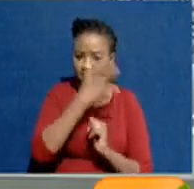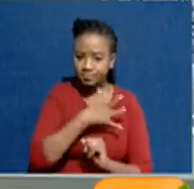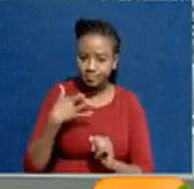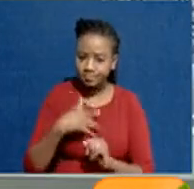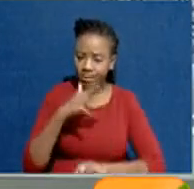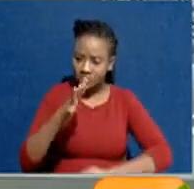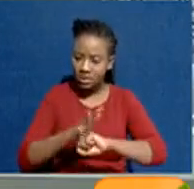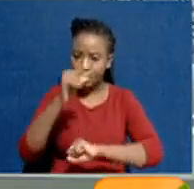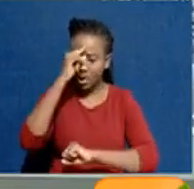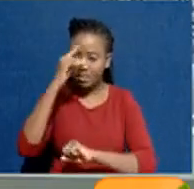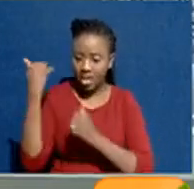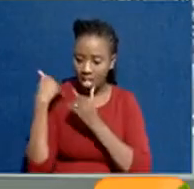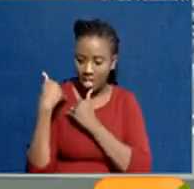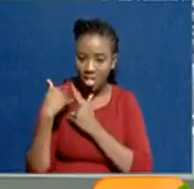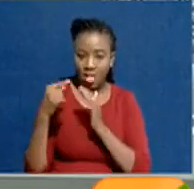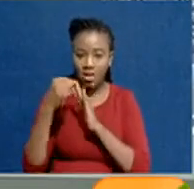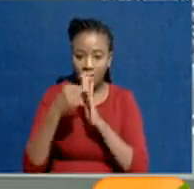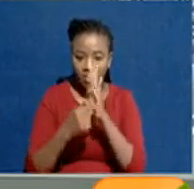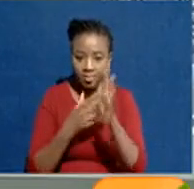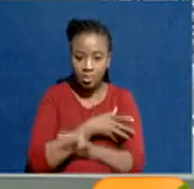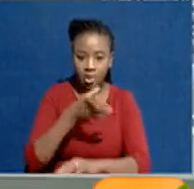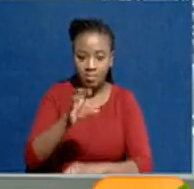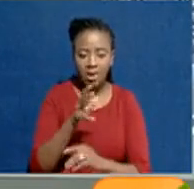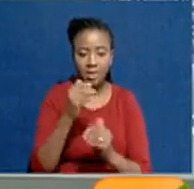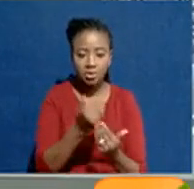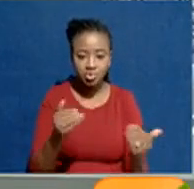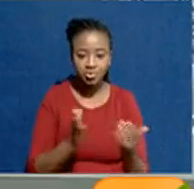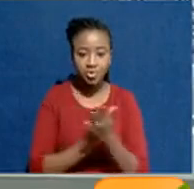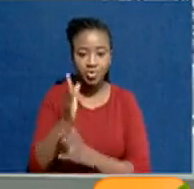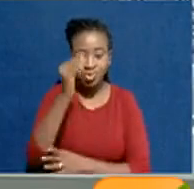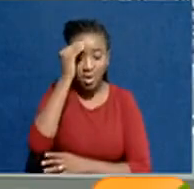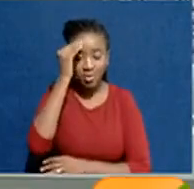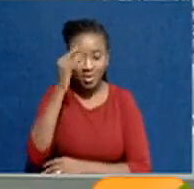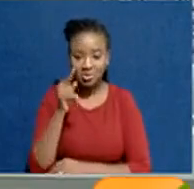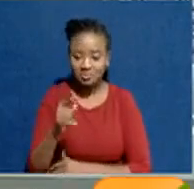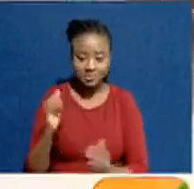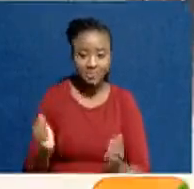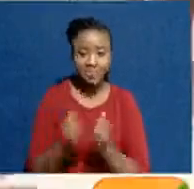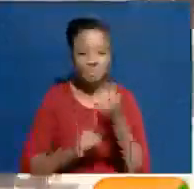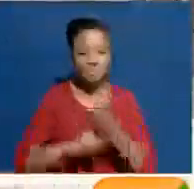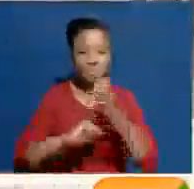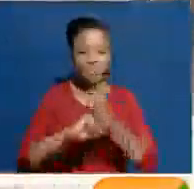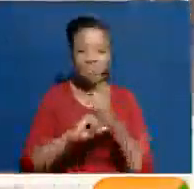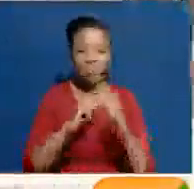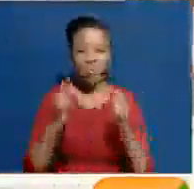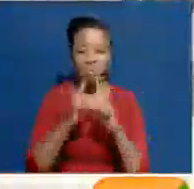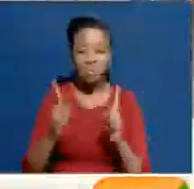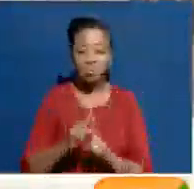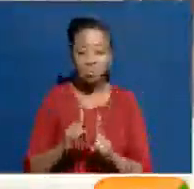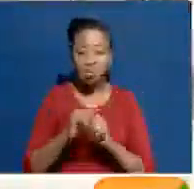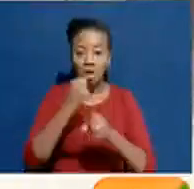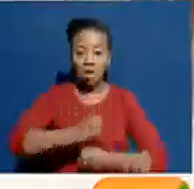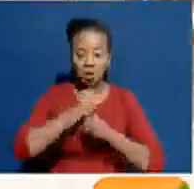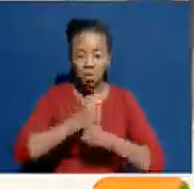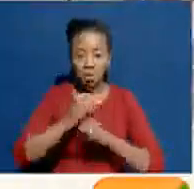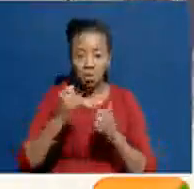its mandate on empowering children through education. Speaking during the celebrations, Ngong Bishop John Oballa